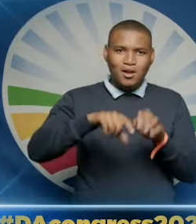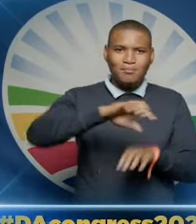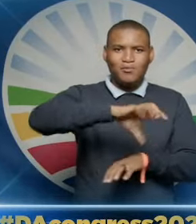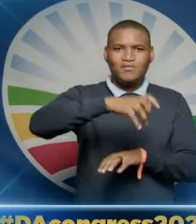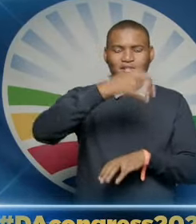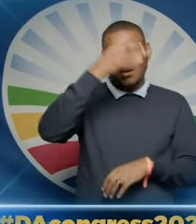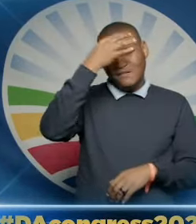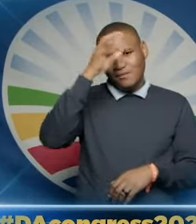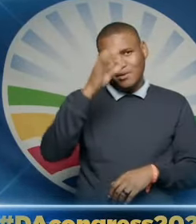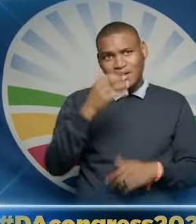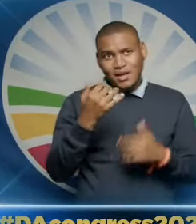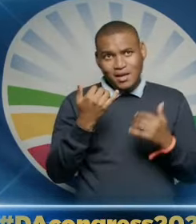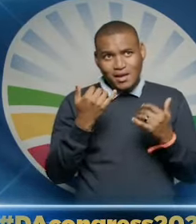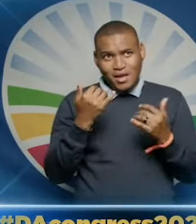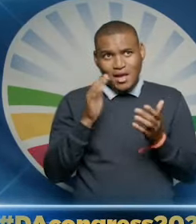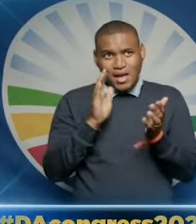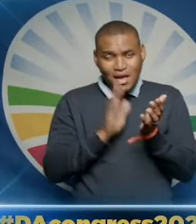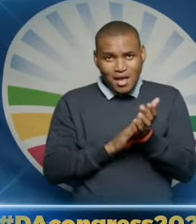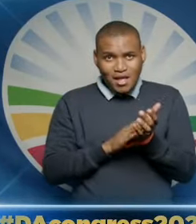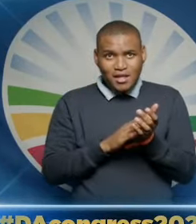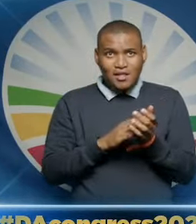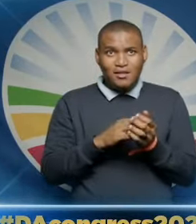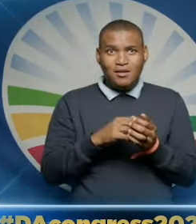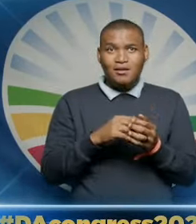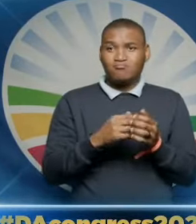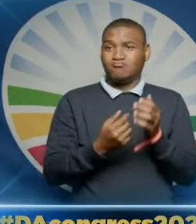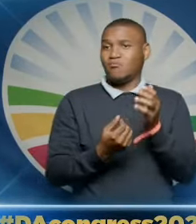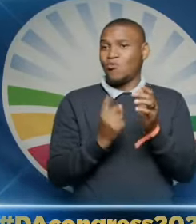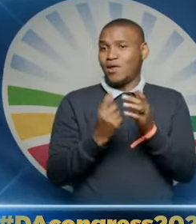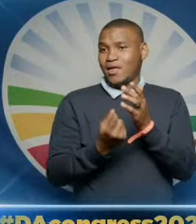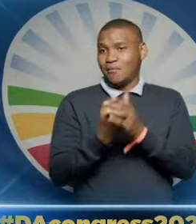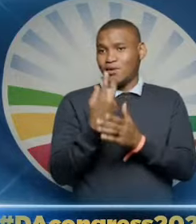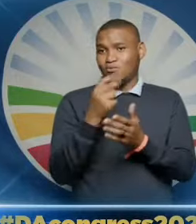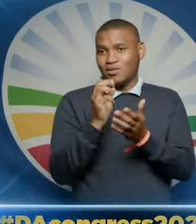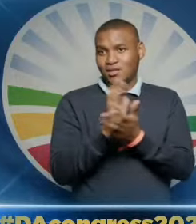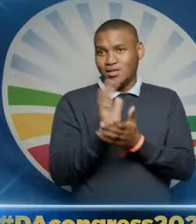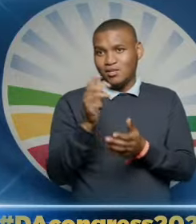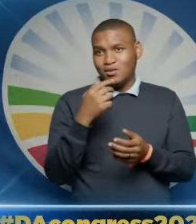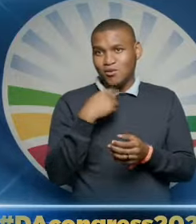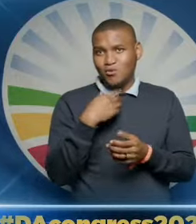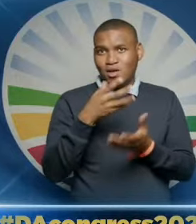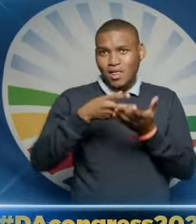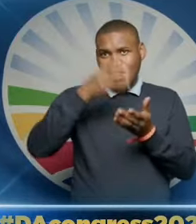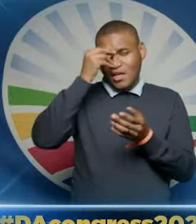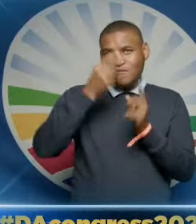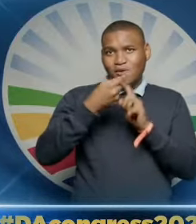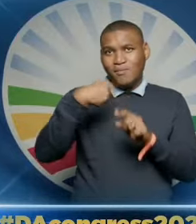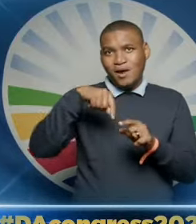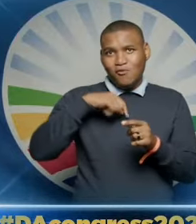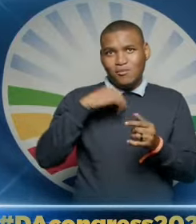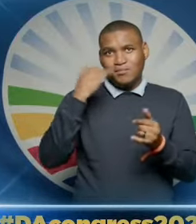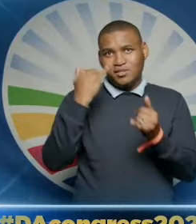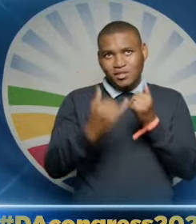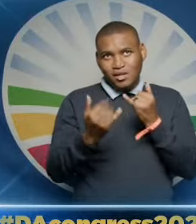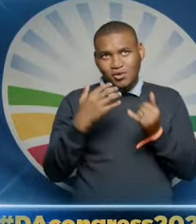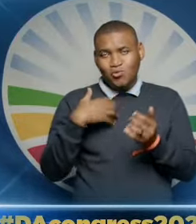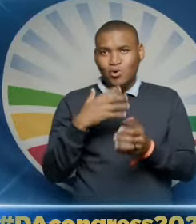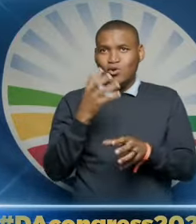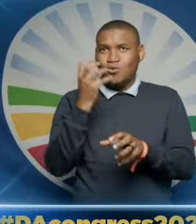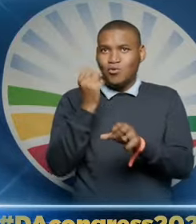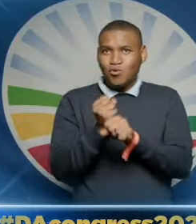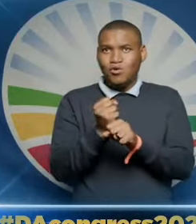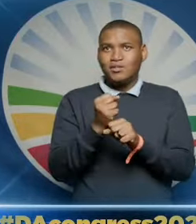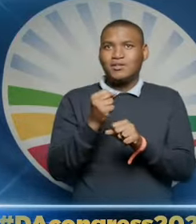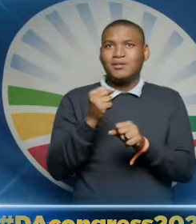government. And following a setback in 2019, we learned from our mistakes and we got the DA back to